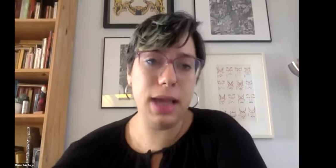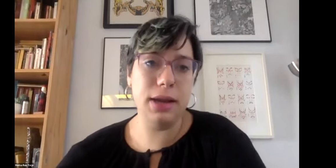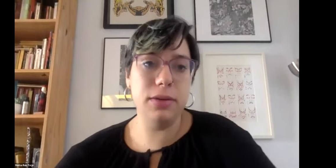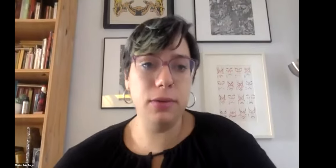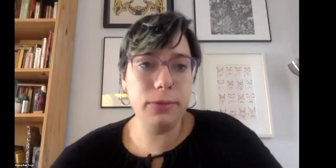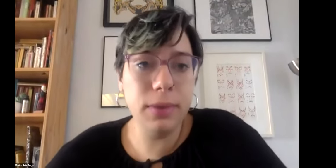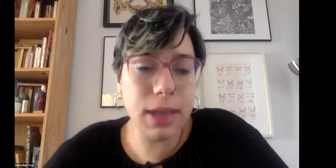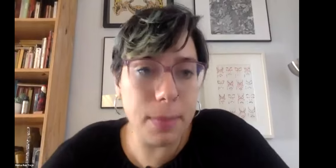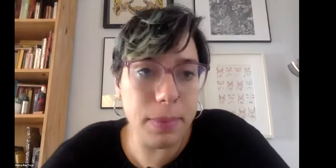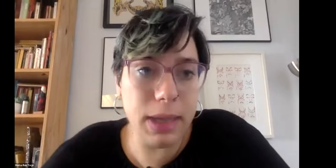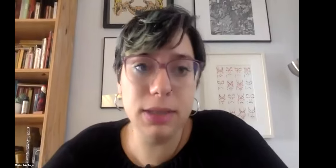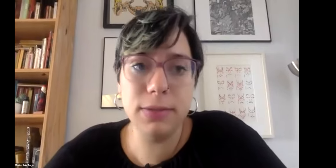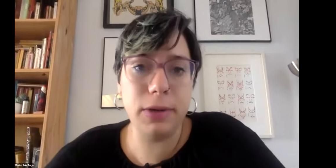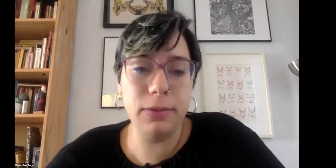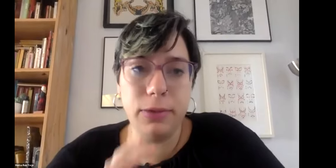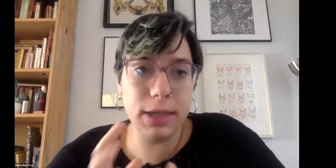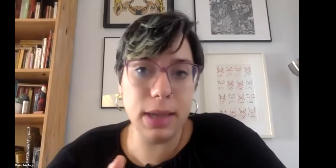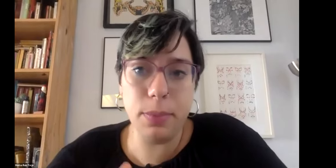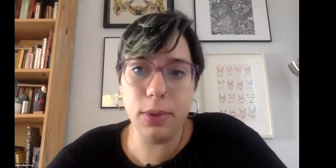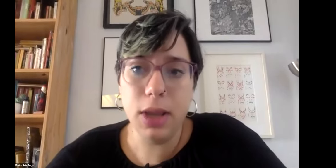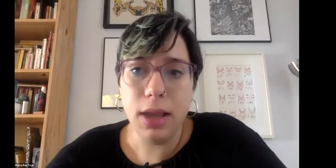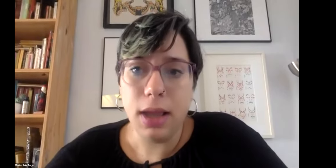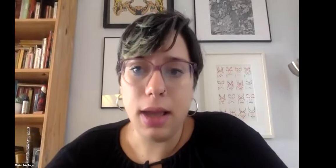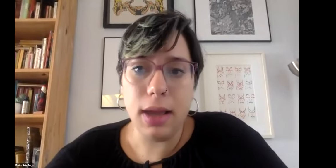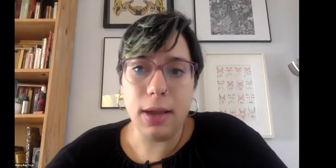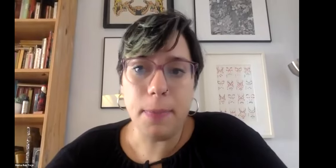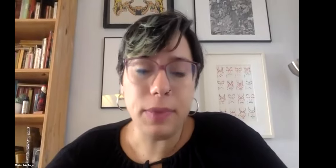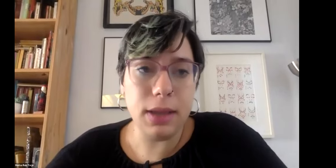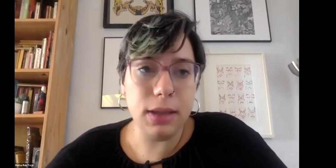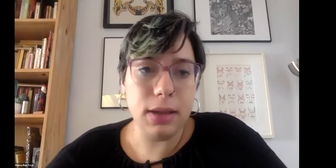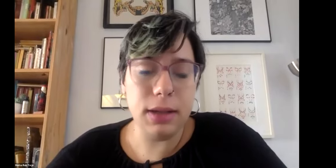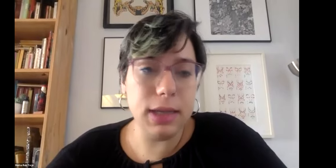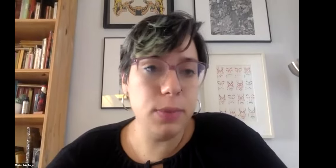other kind of campaigns, for example,